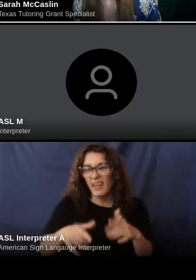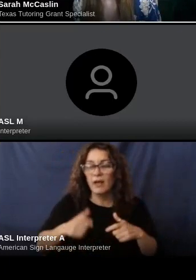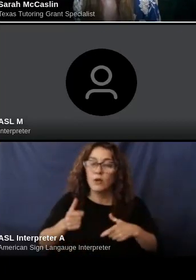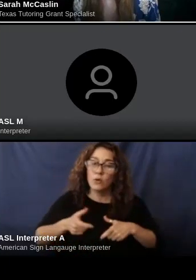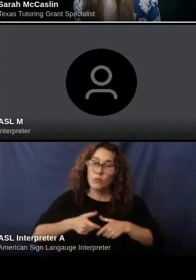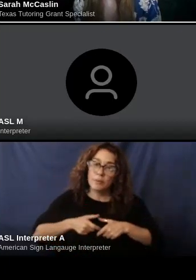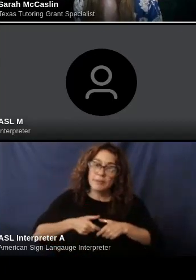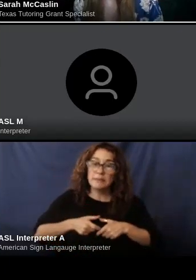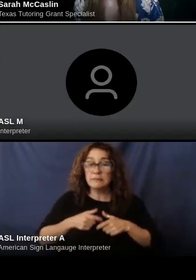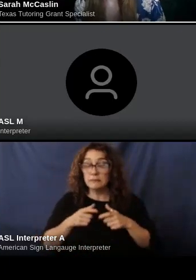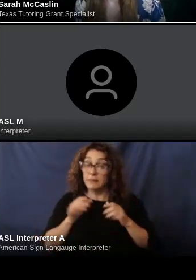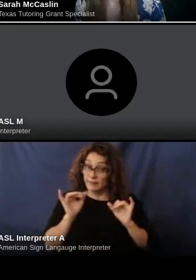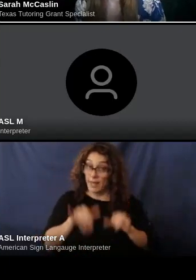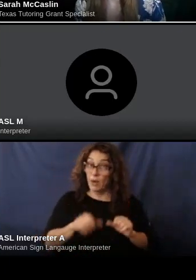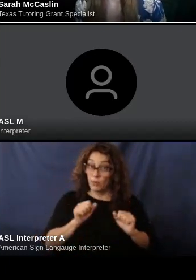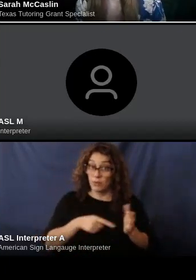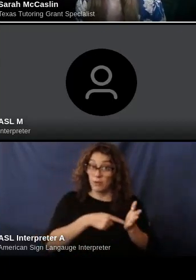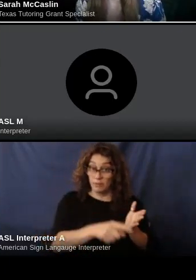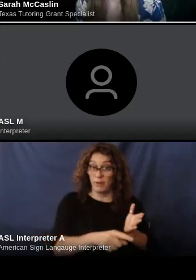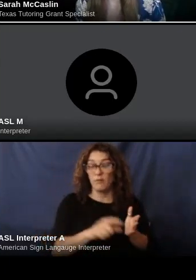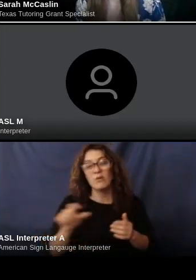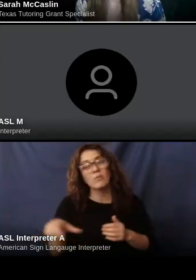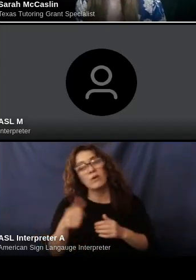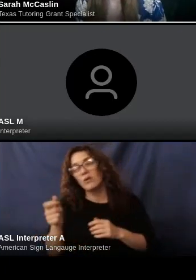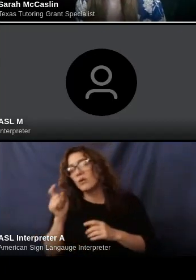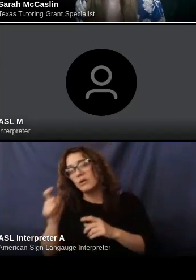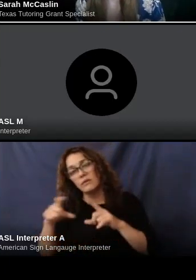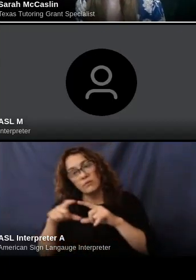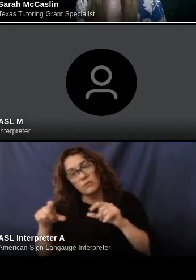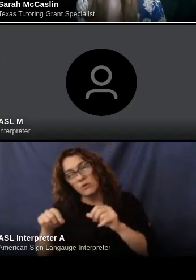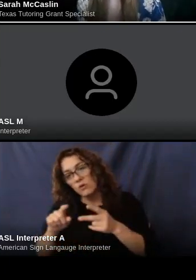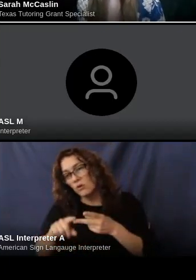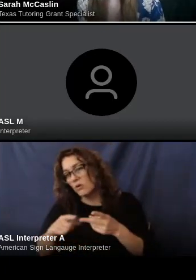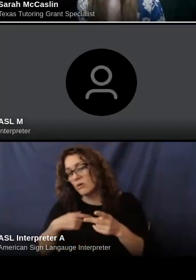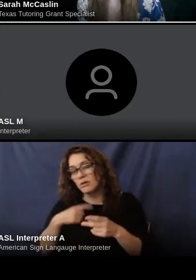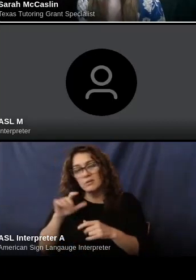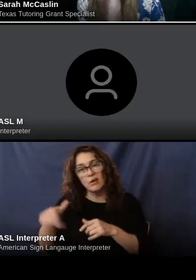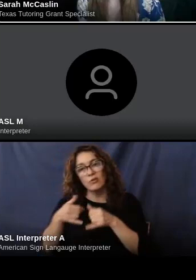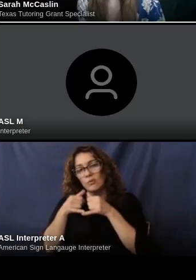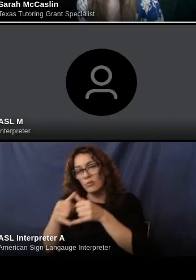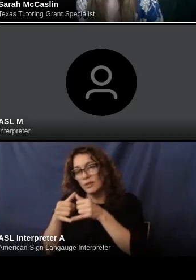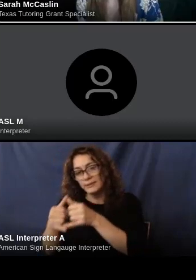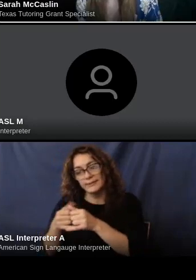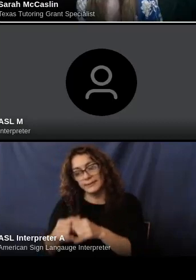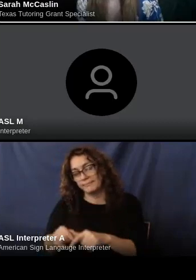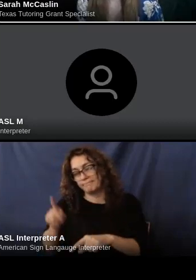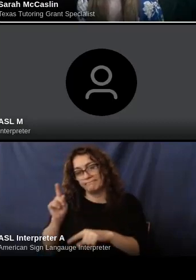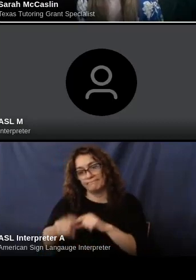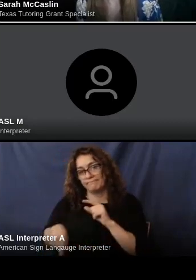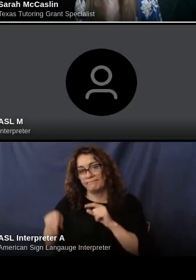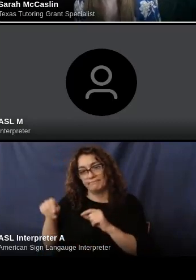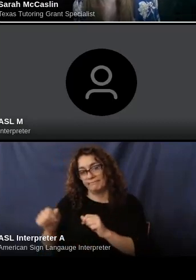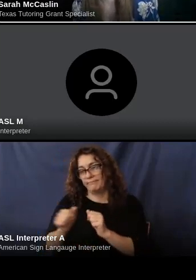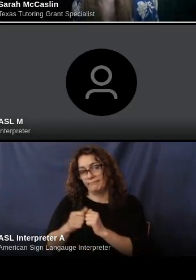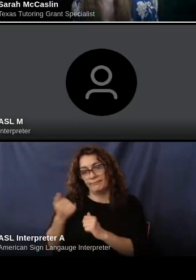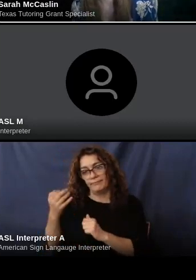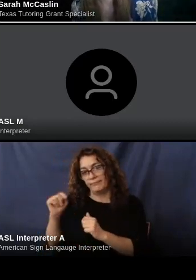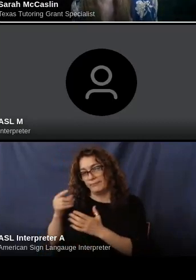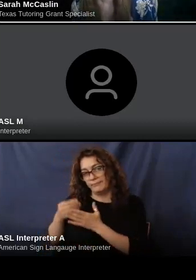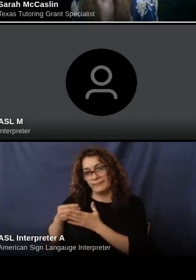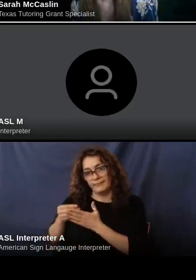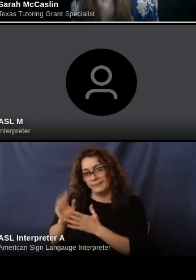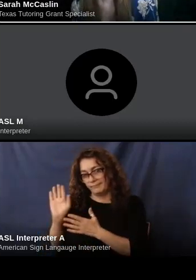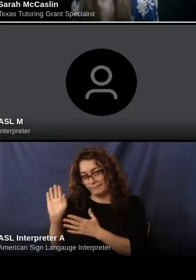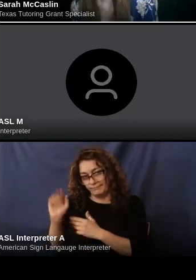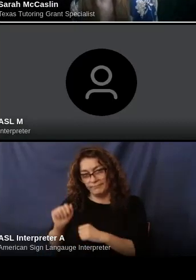okay. But larger incentive items like gift cards, door prizes, that's not something that can be purchased through this grant. And then